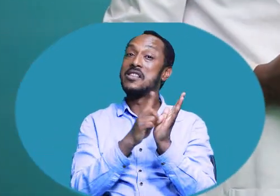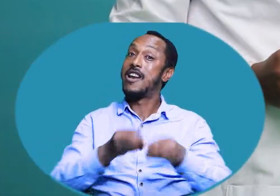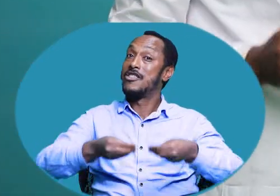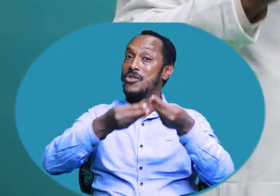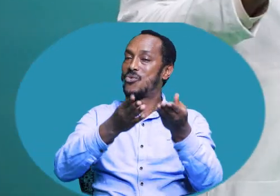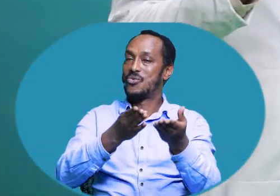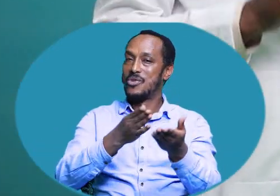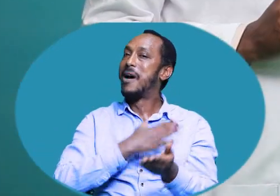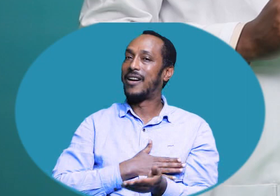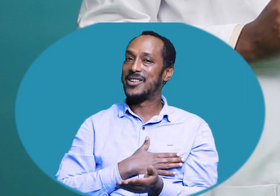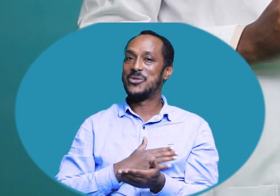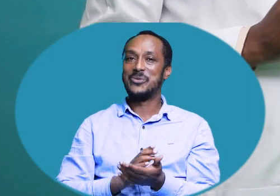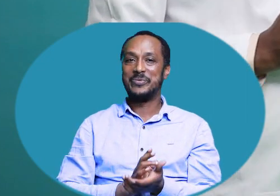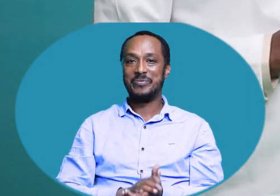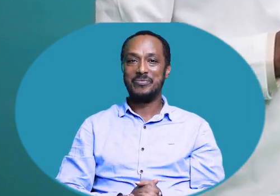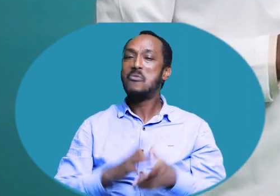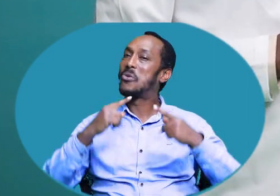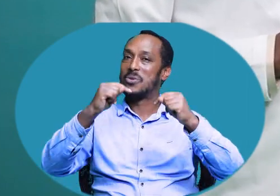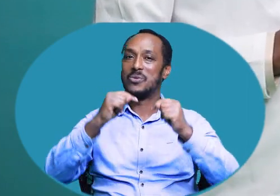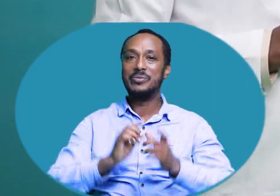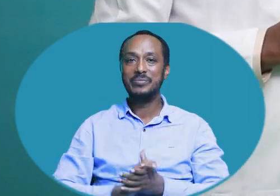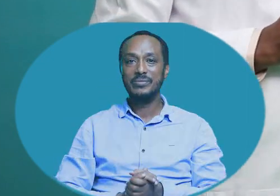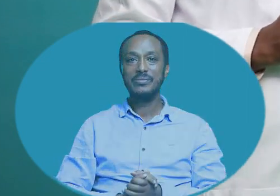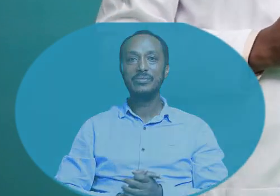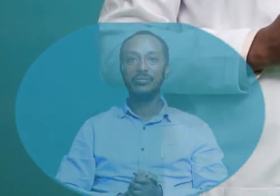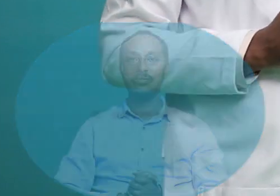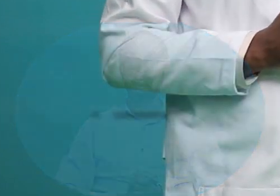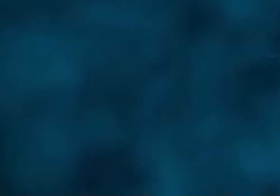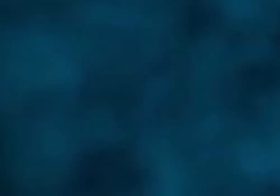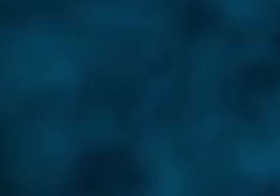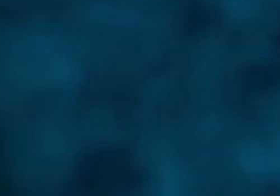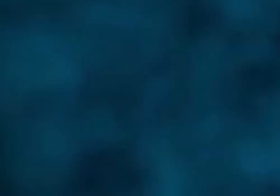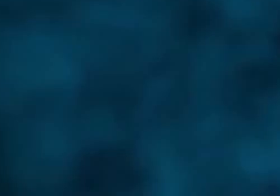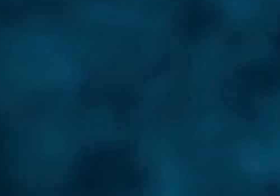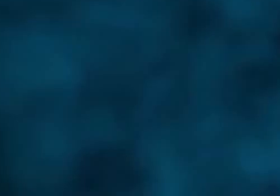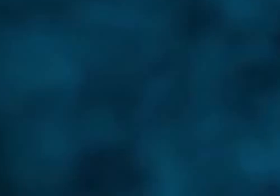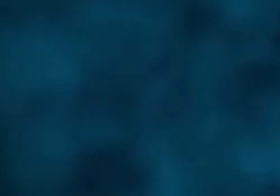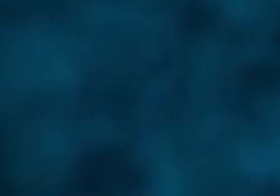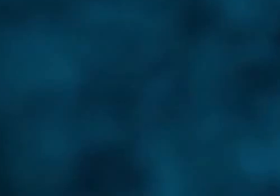Please, students, try the examples of covalent compounds.